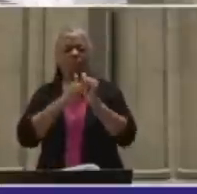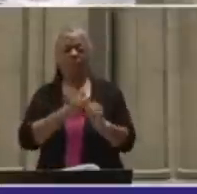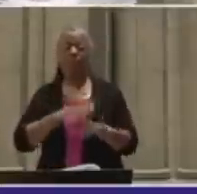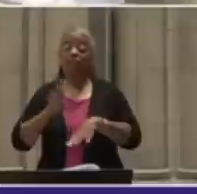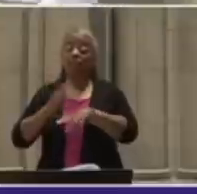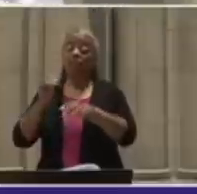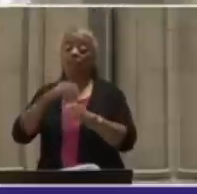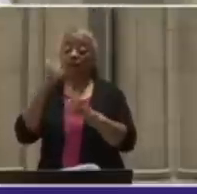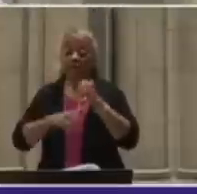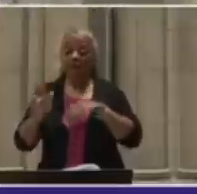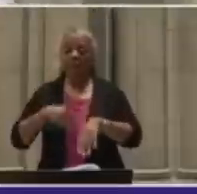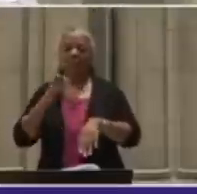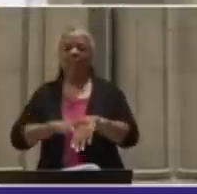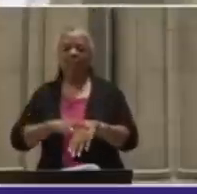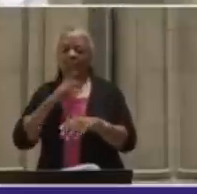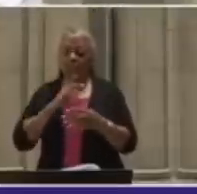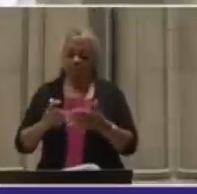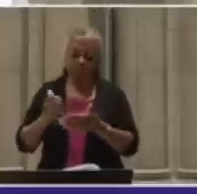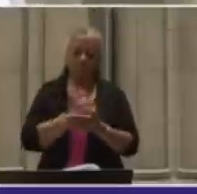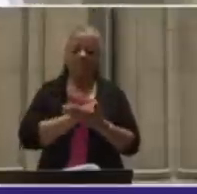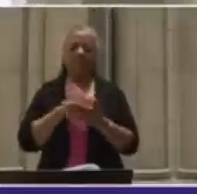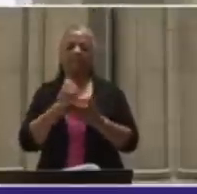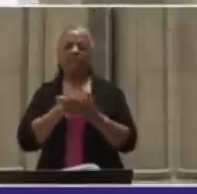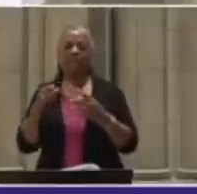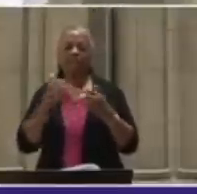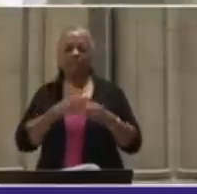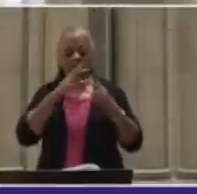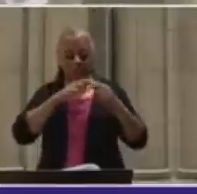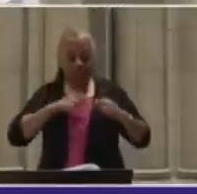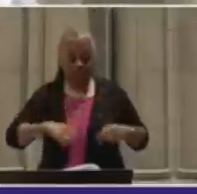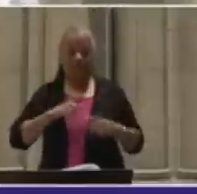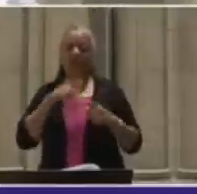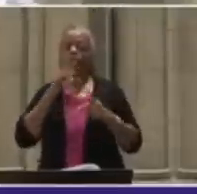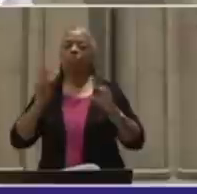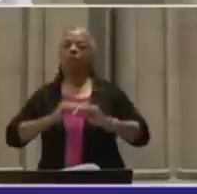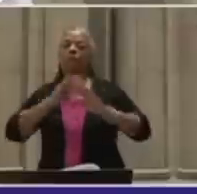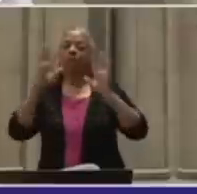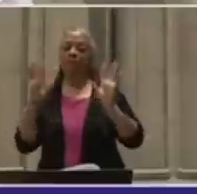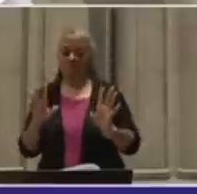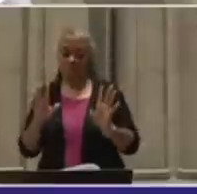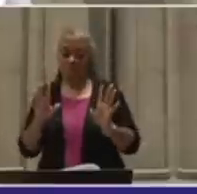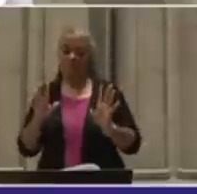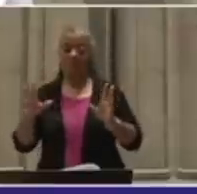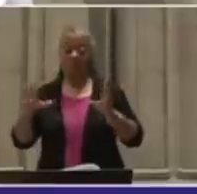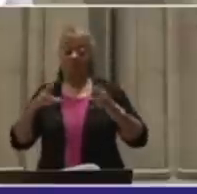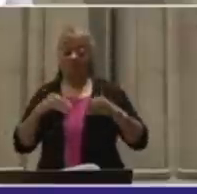every nation to take inventory of itself and to be clear that